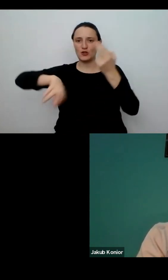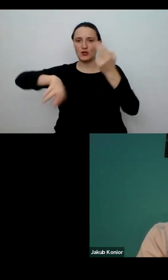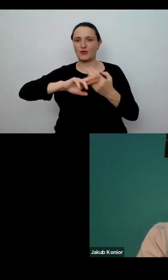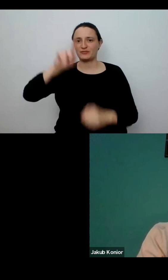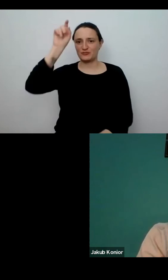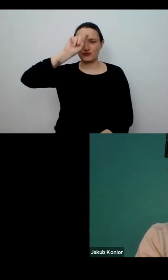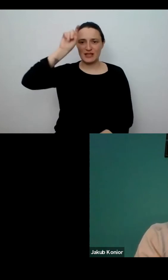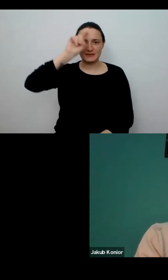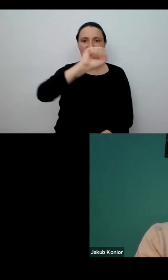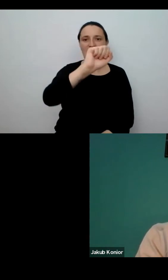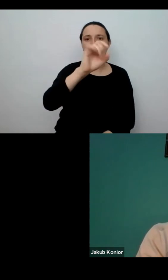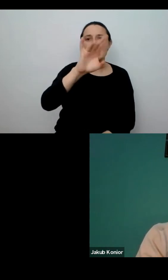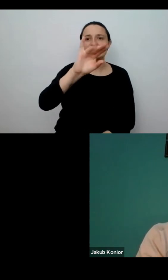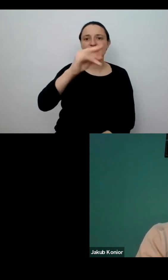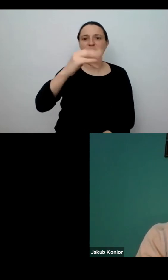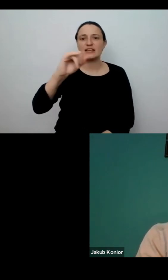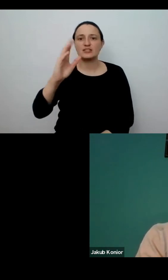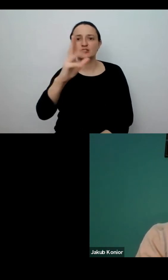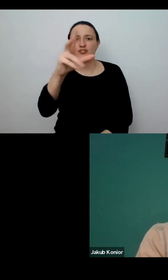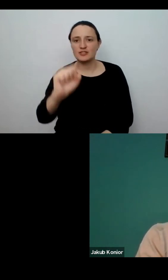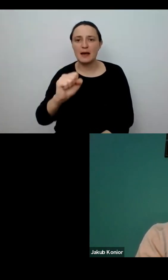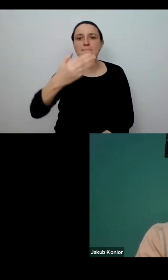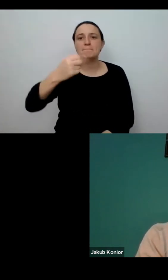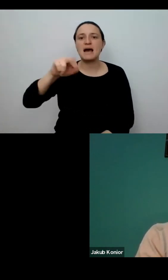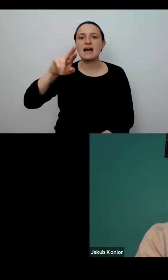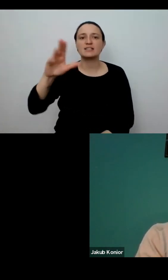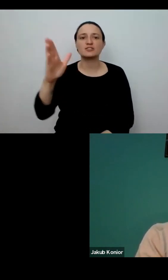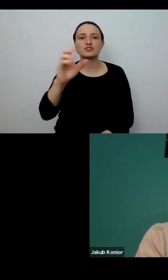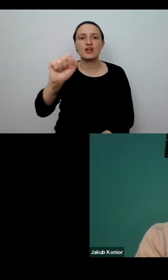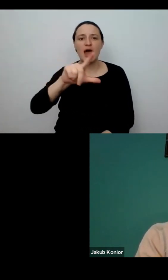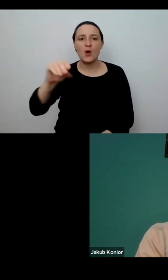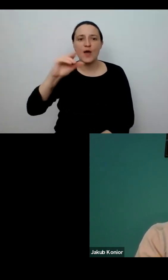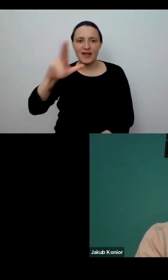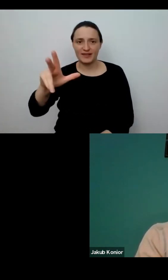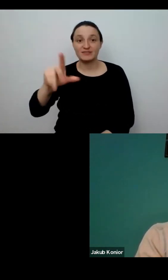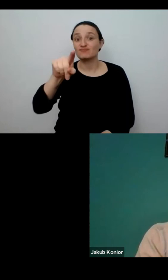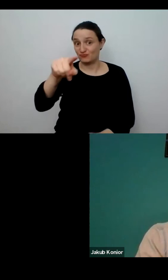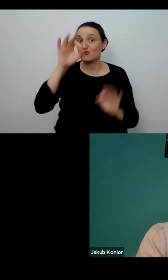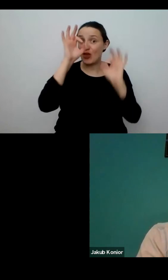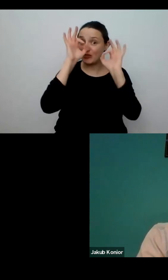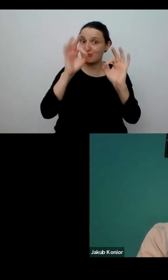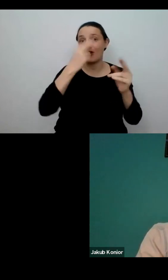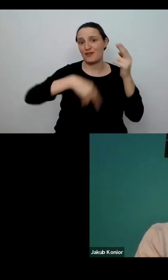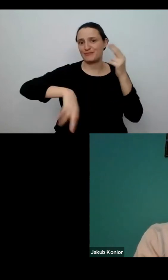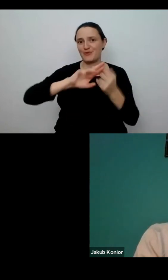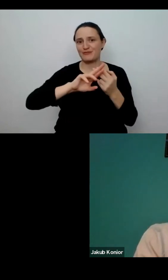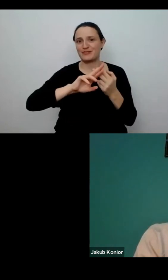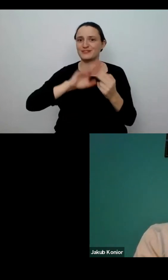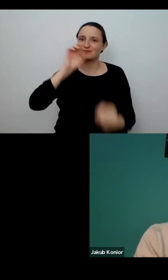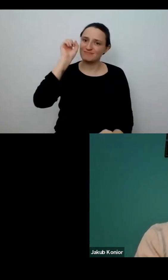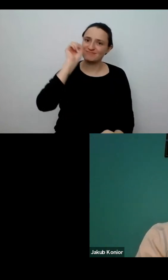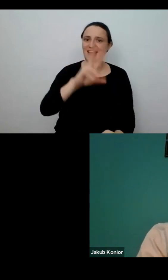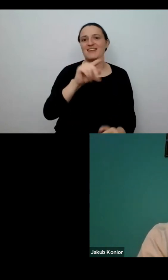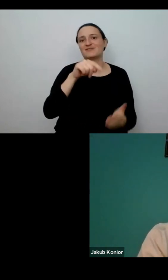is Germany in English. Is that correct, Jurij? That is correct. Yeah, that's great.